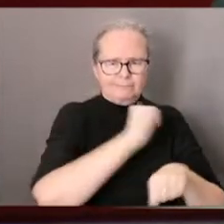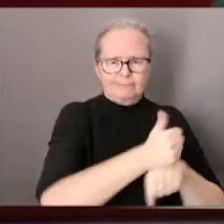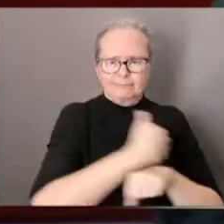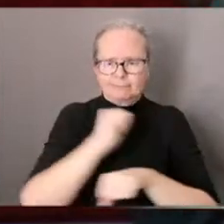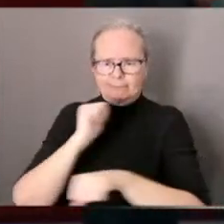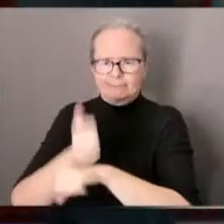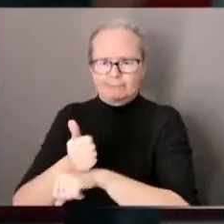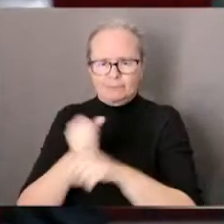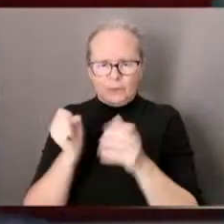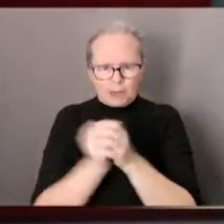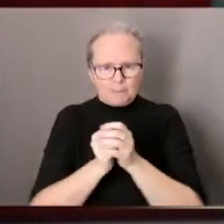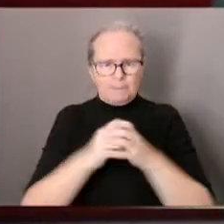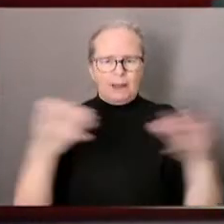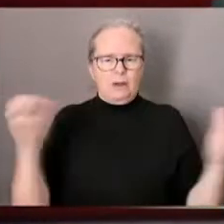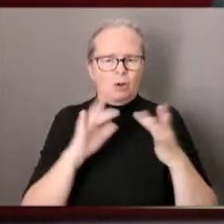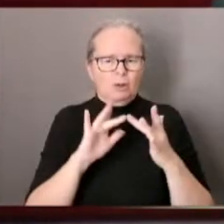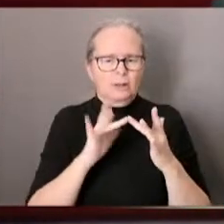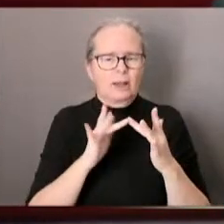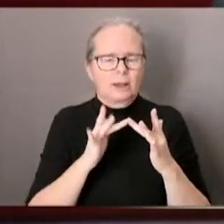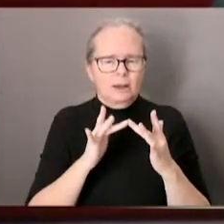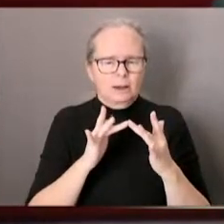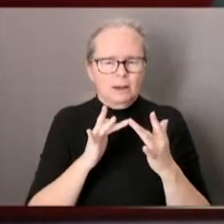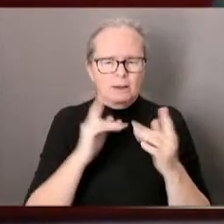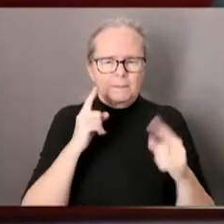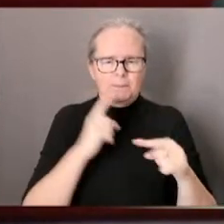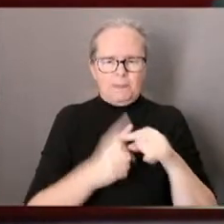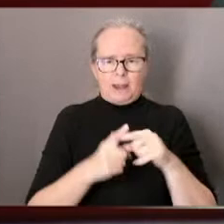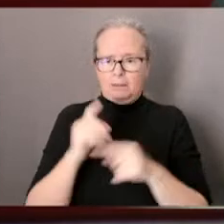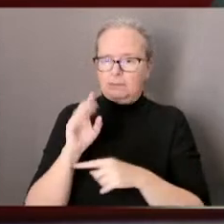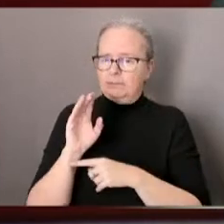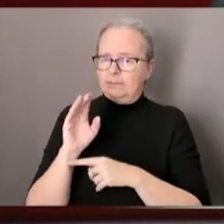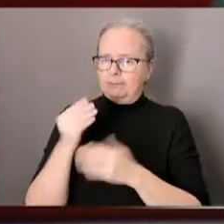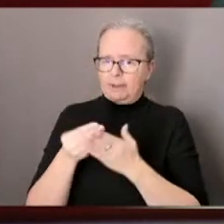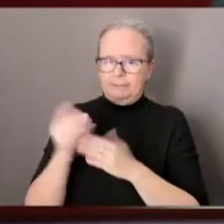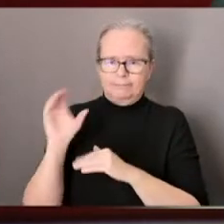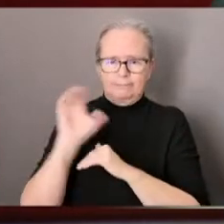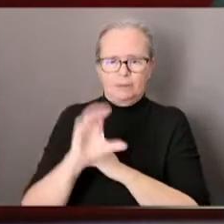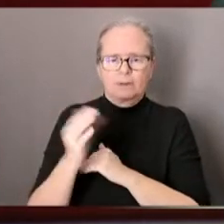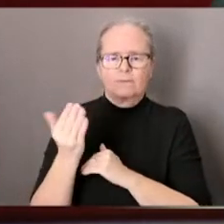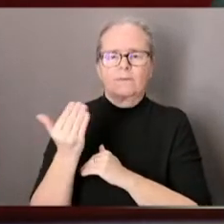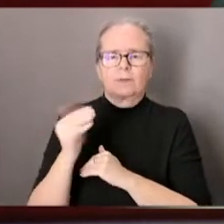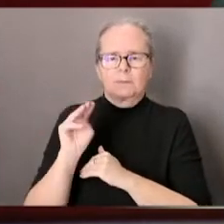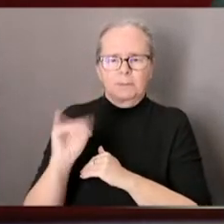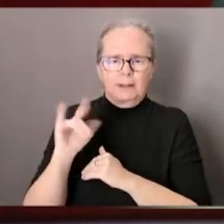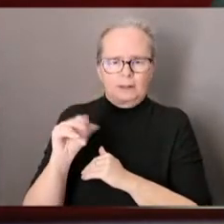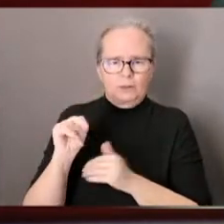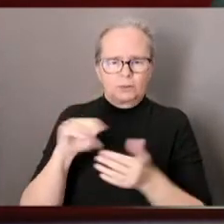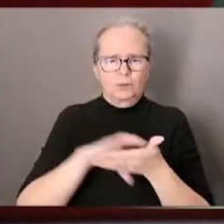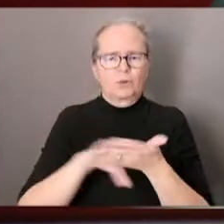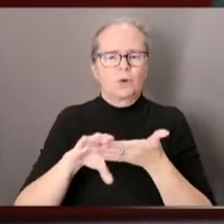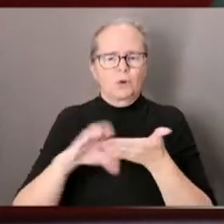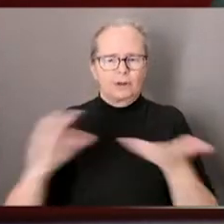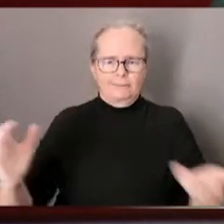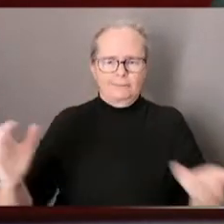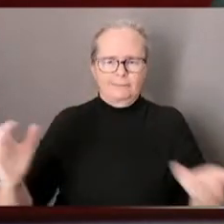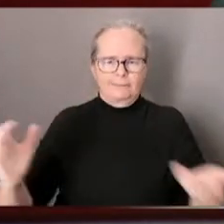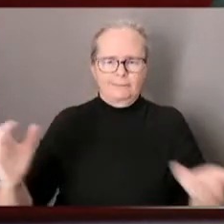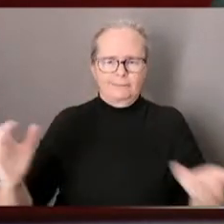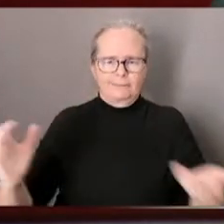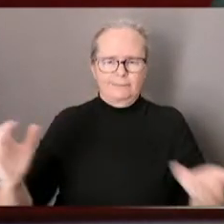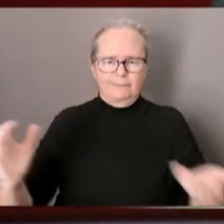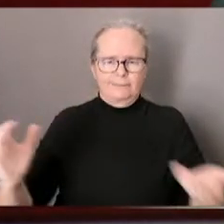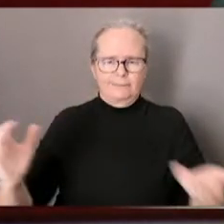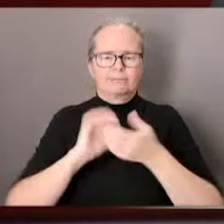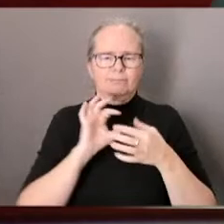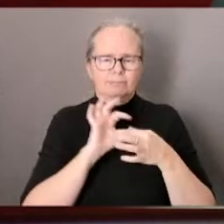historical 850 million dollar joint investment with us by increasing irrigation lands to Southern Alberta by more than two hundred thousand acres and this is